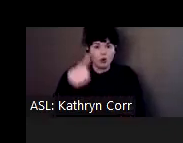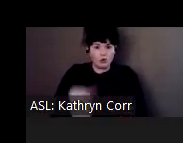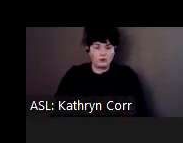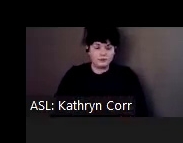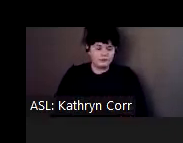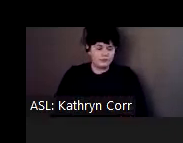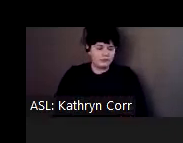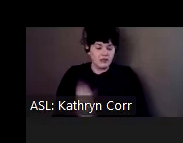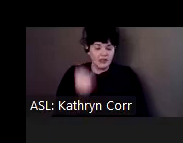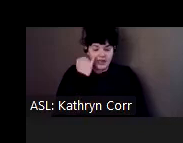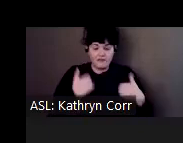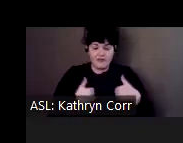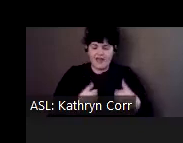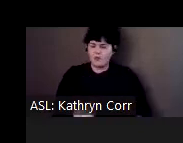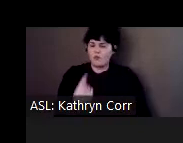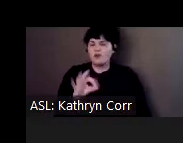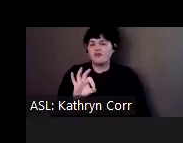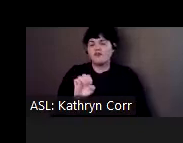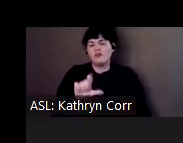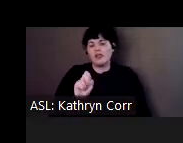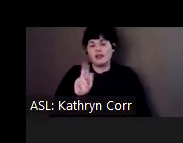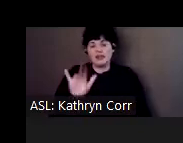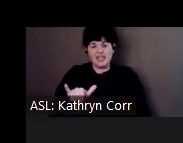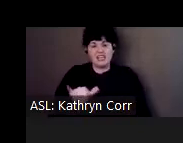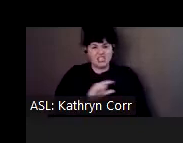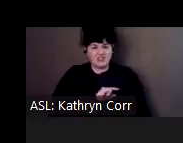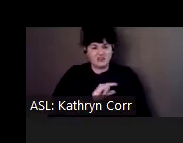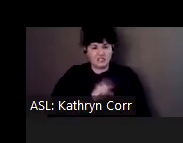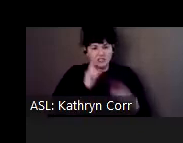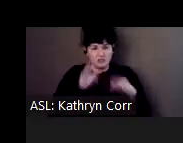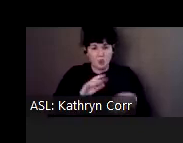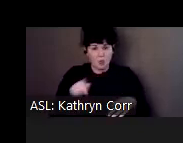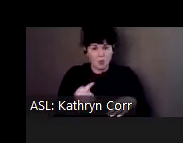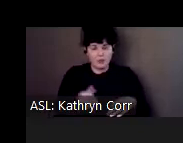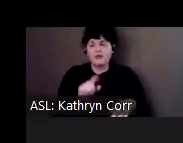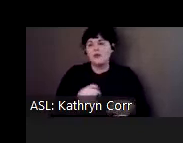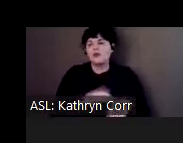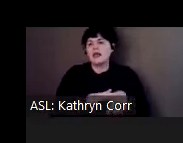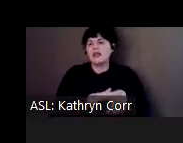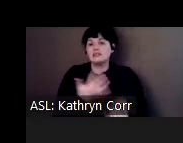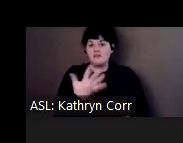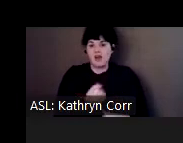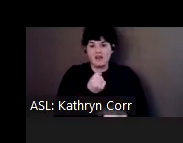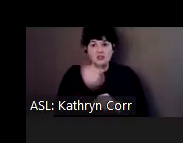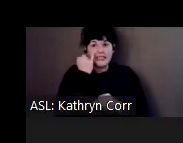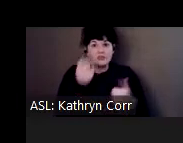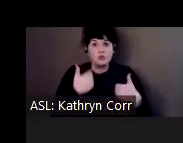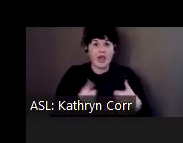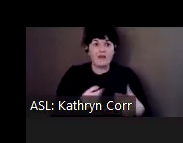1 felony conviction, you have to wait at least 5 years. And if you have 2 to 3, you